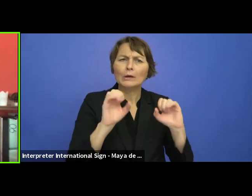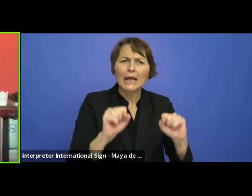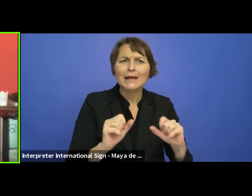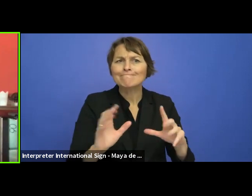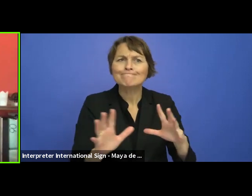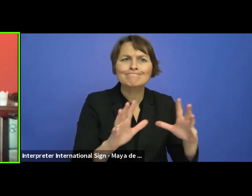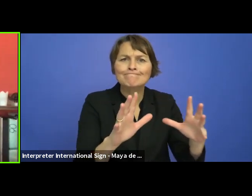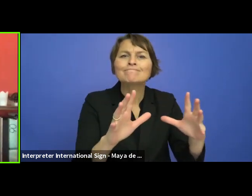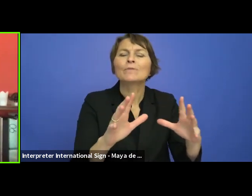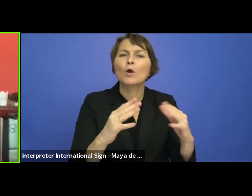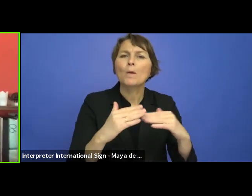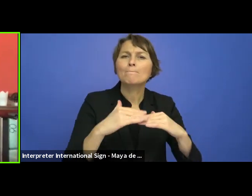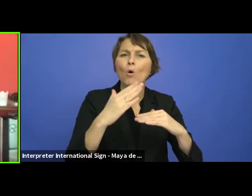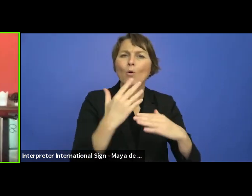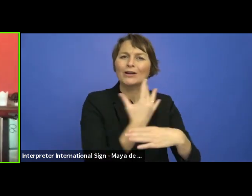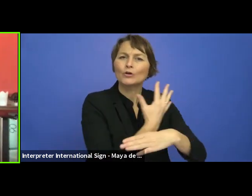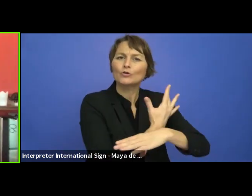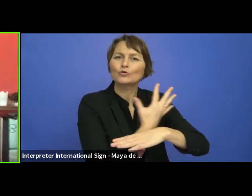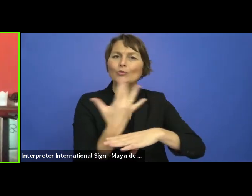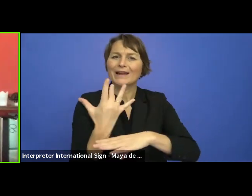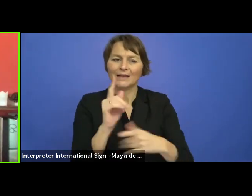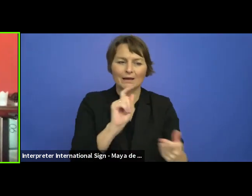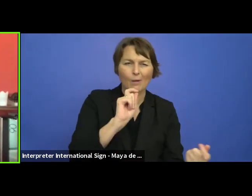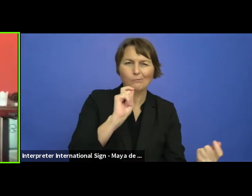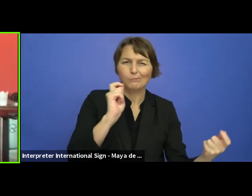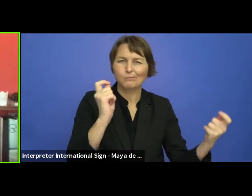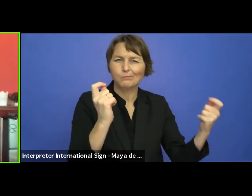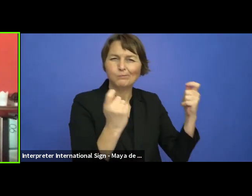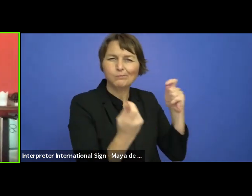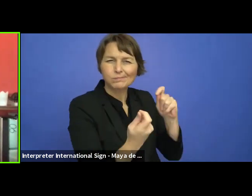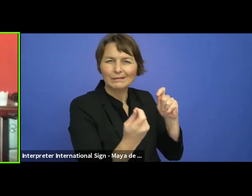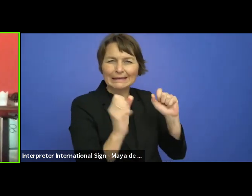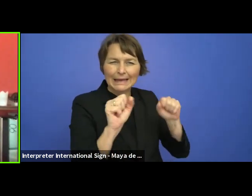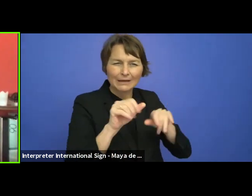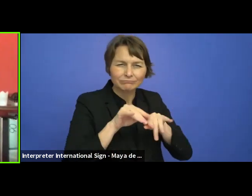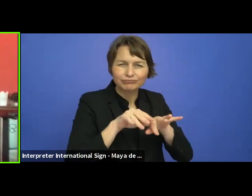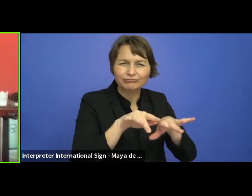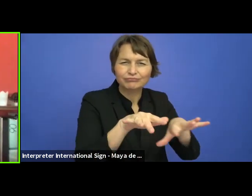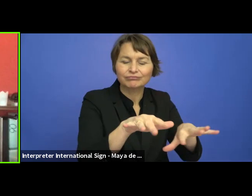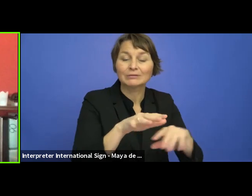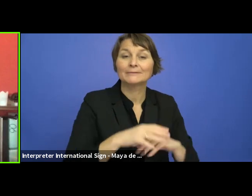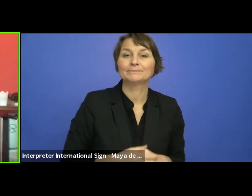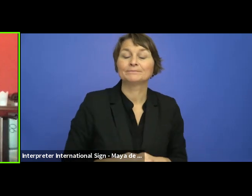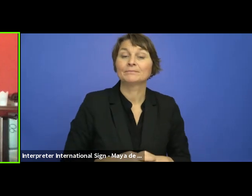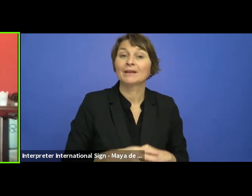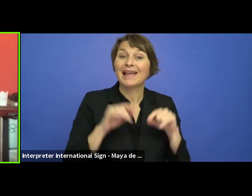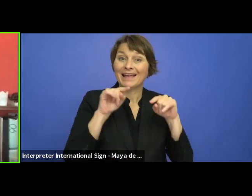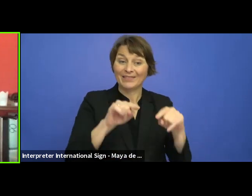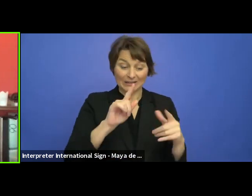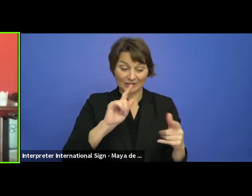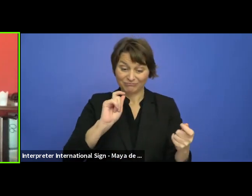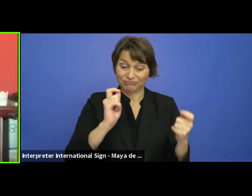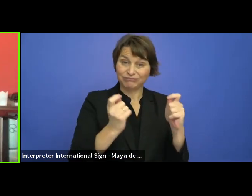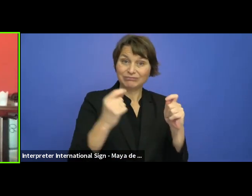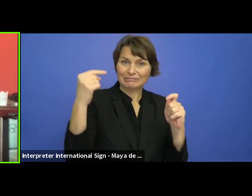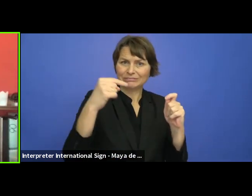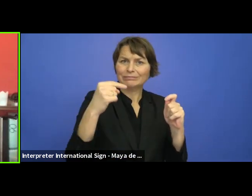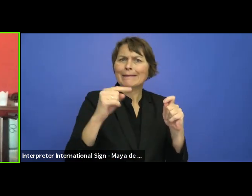And furthermore, to what degree might this transition affect artistic creation